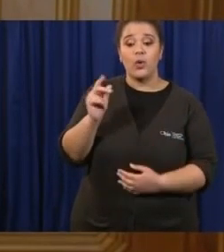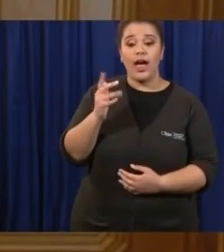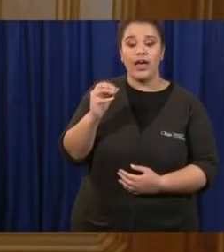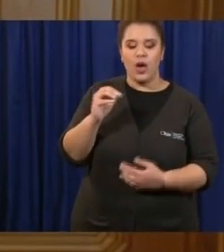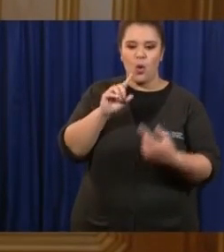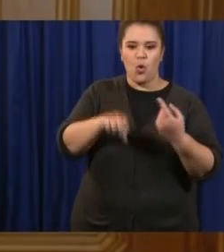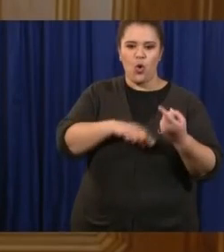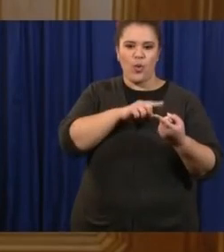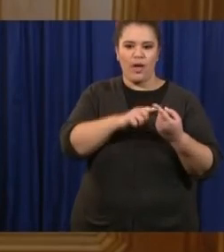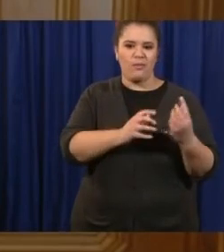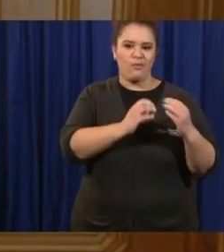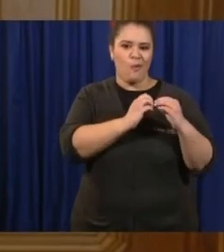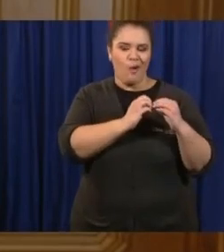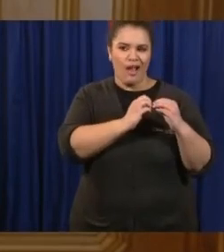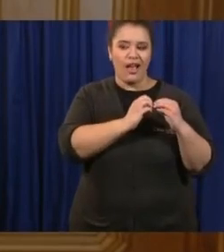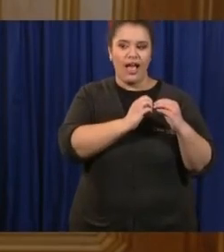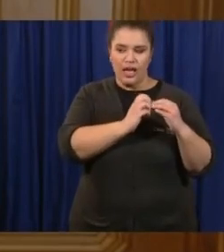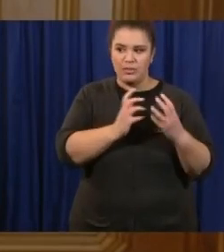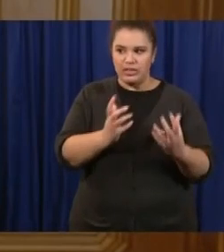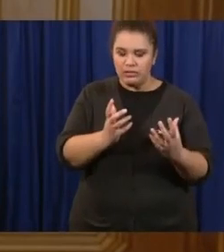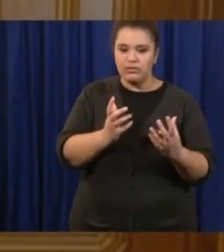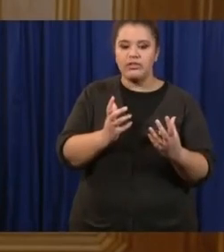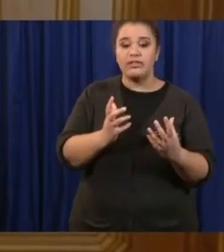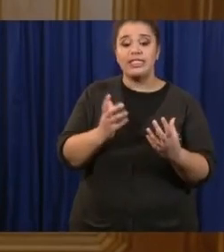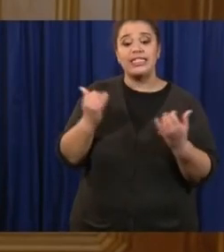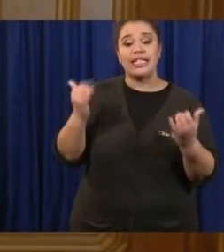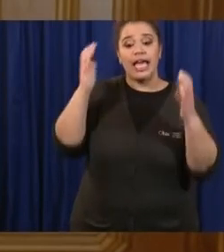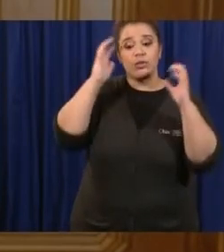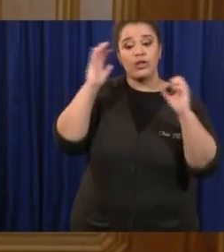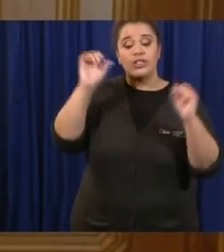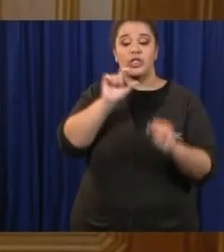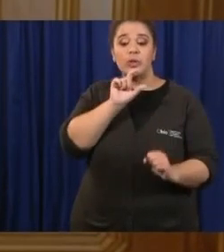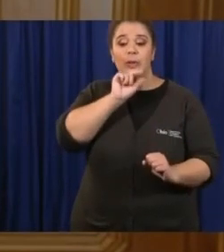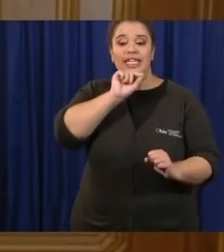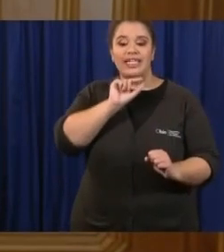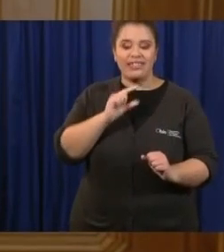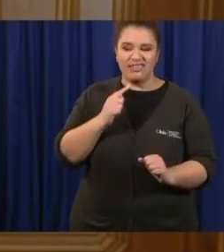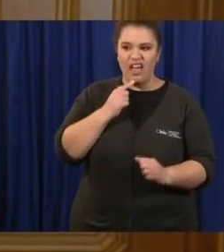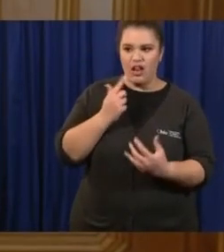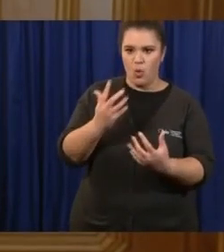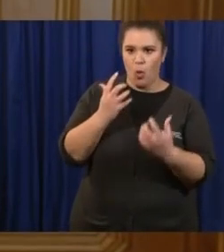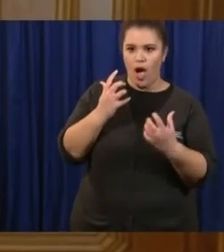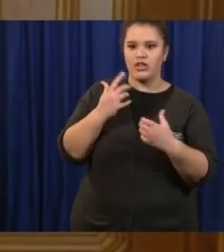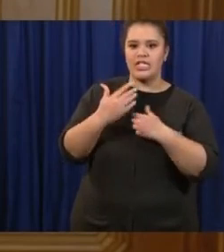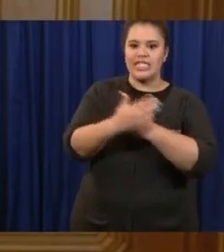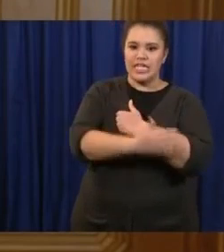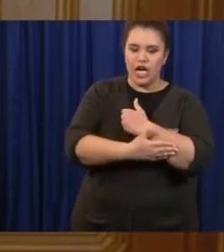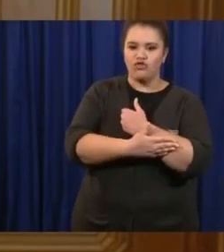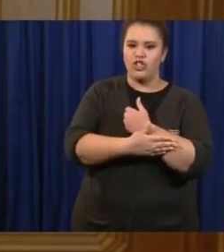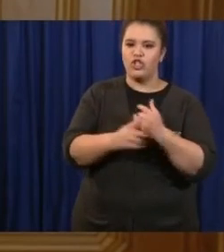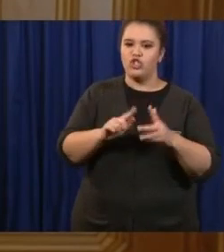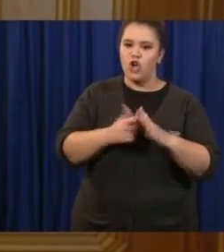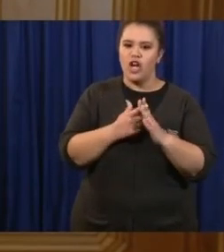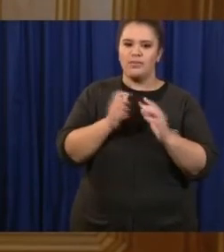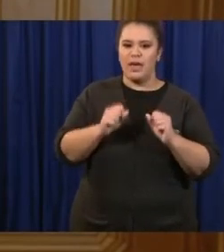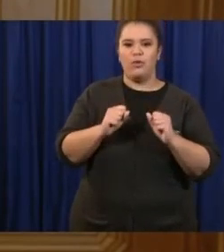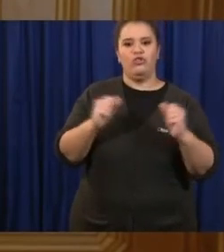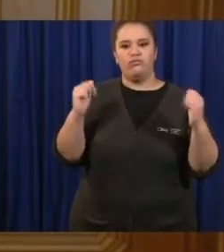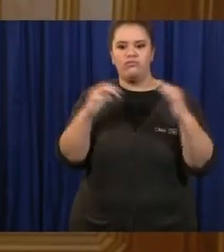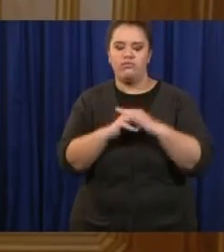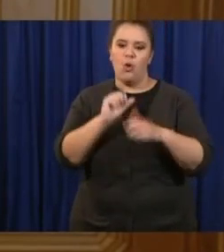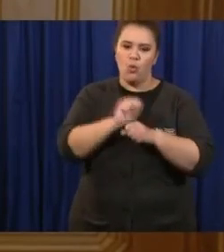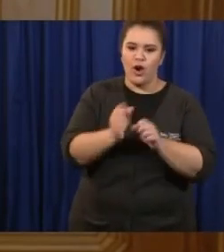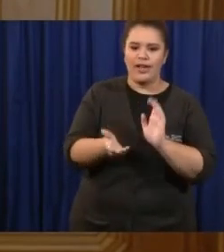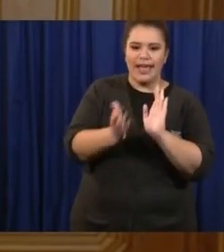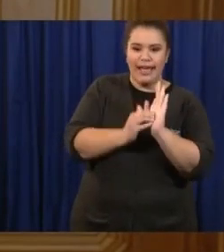ease restrictions, with the president indicating in a tweet today about wanting the country to open up sooner than later? And do you have a benchmark for cases